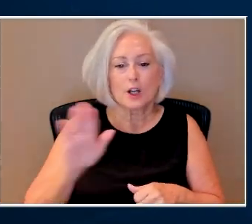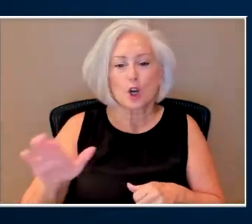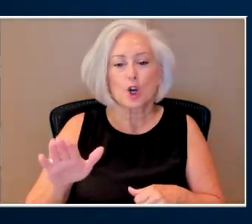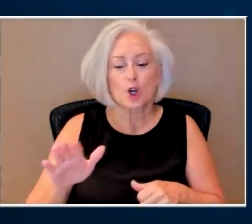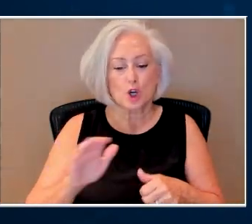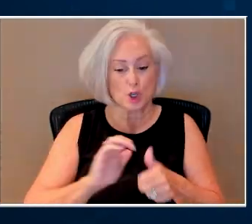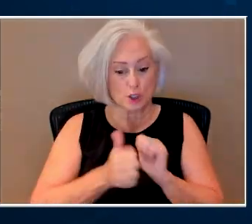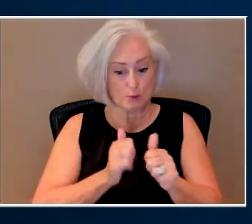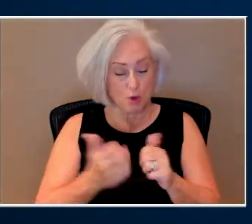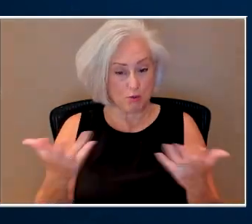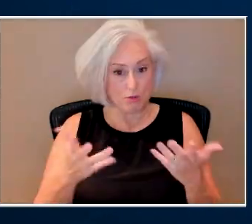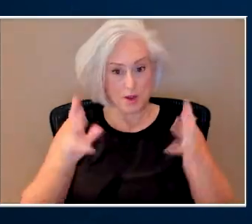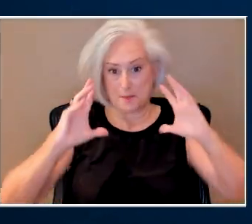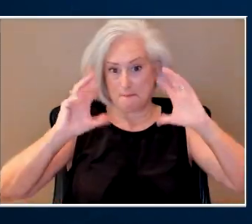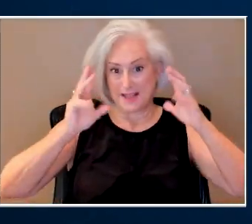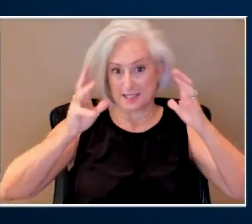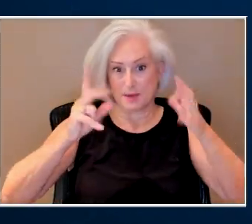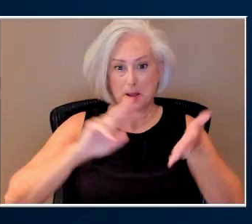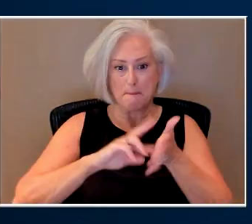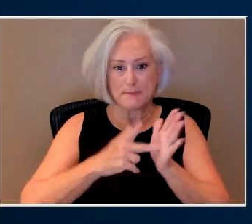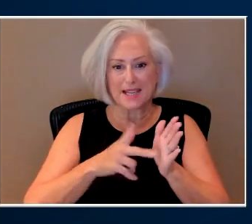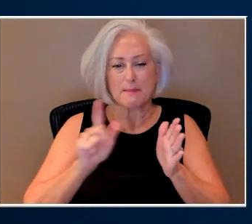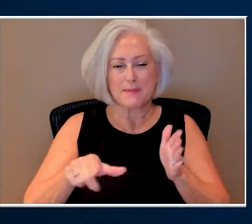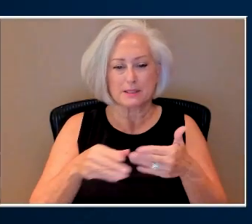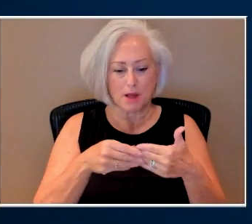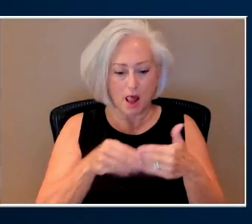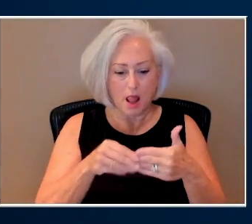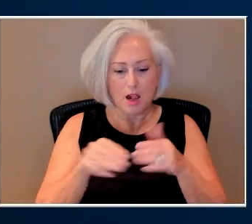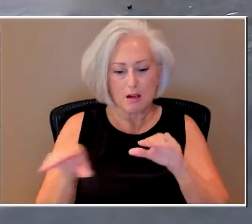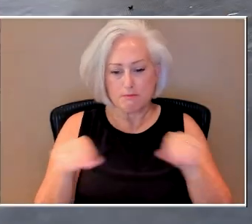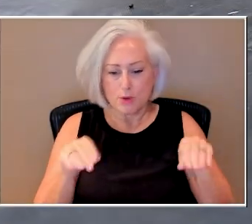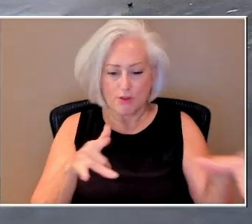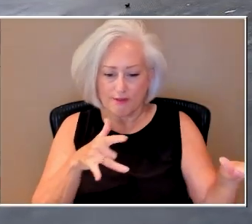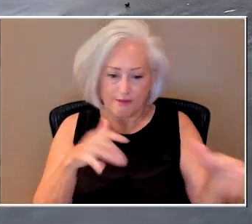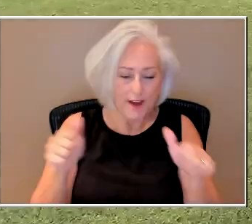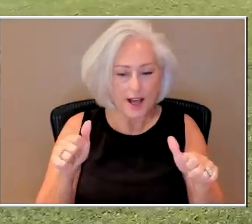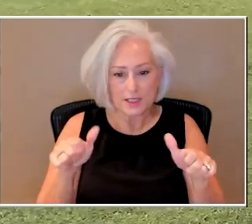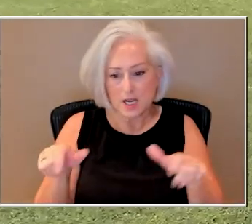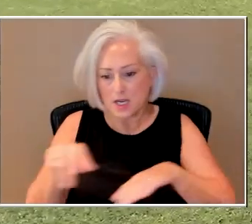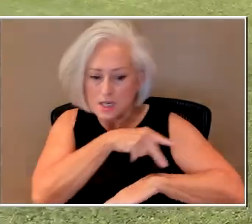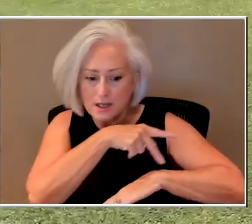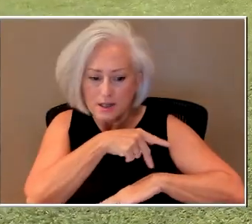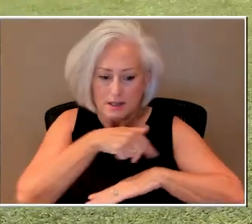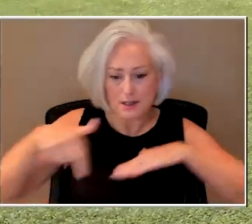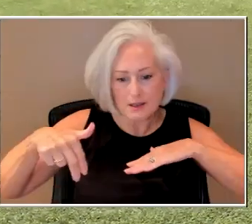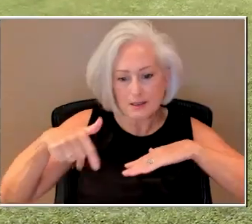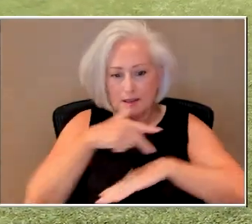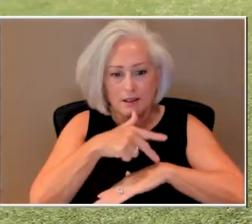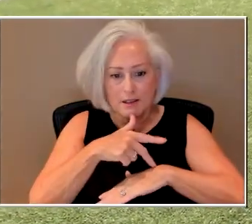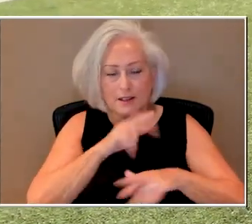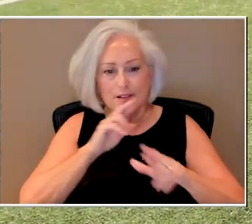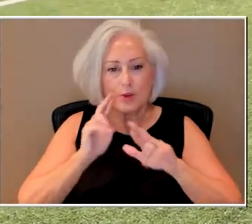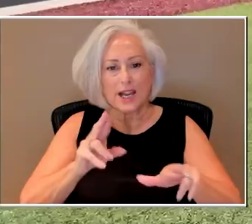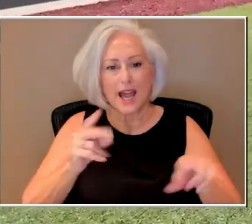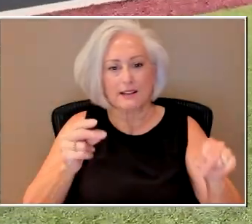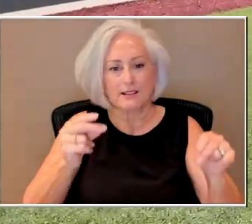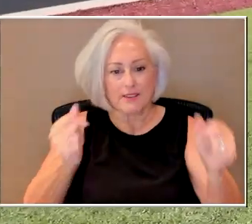really important to be agile and be able to react quickly off of stimuli. So that's